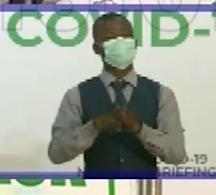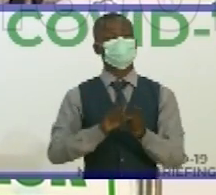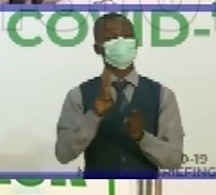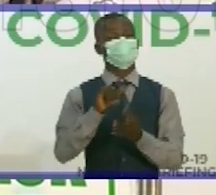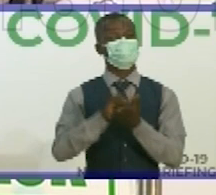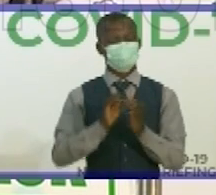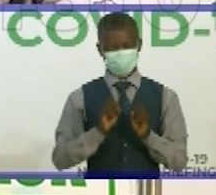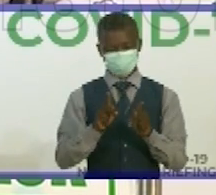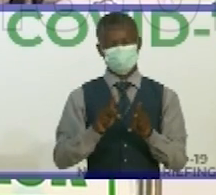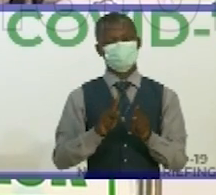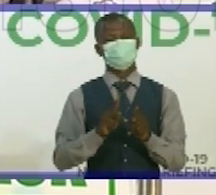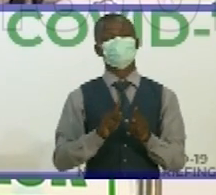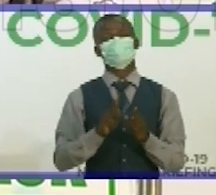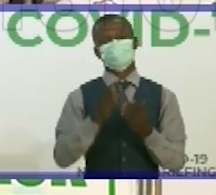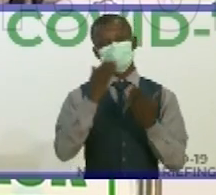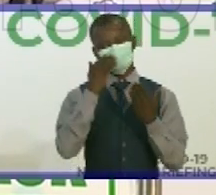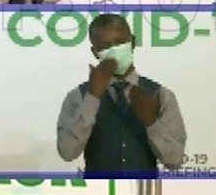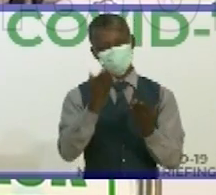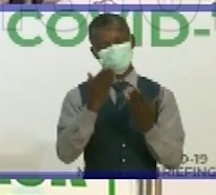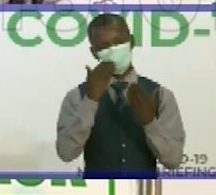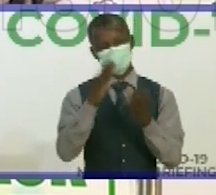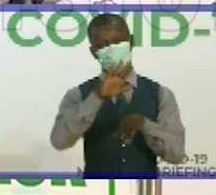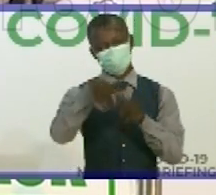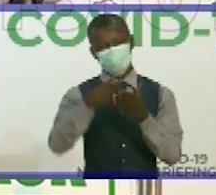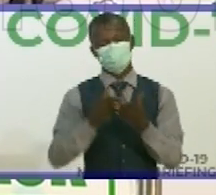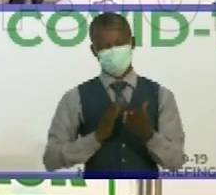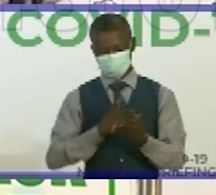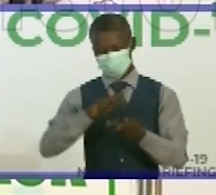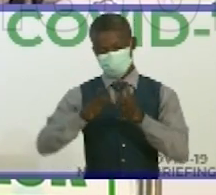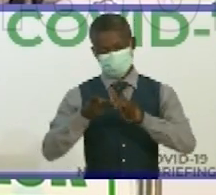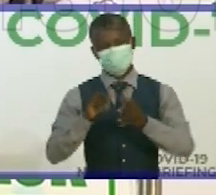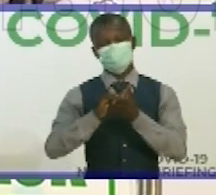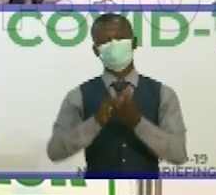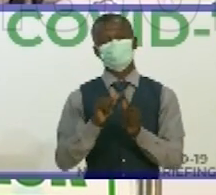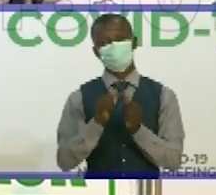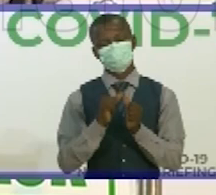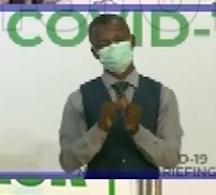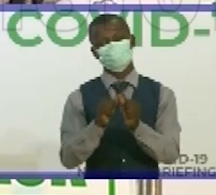once again to all our other partners who have continued to stand by us.